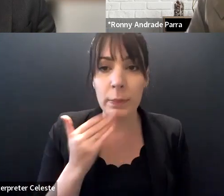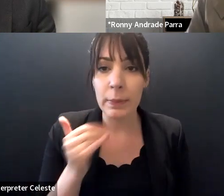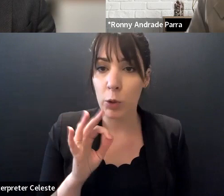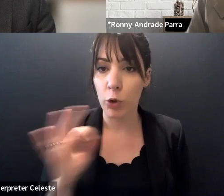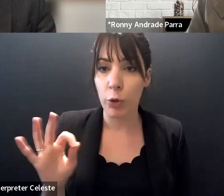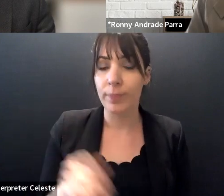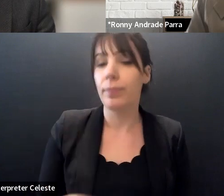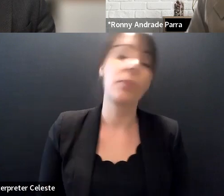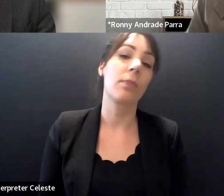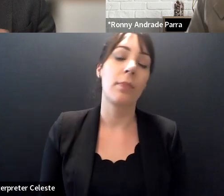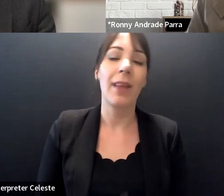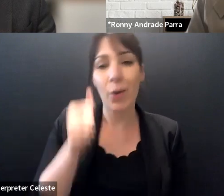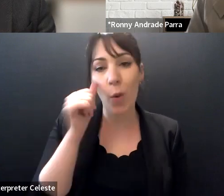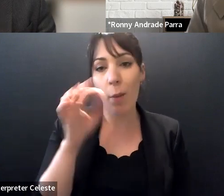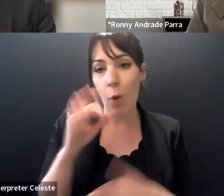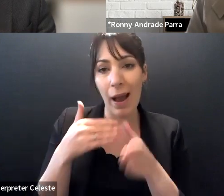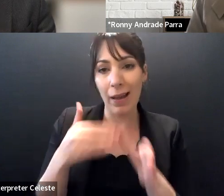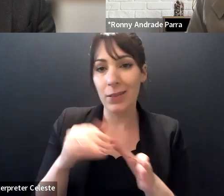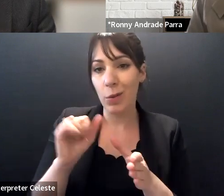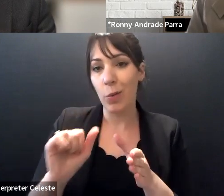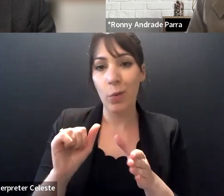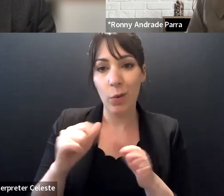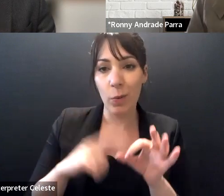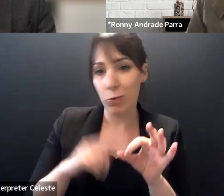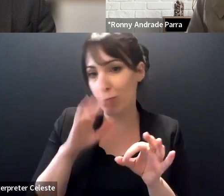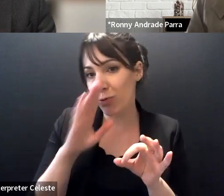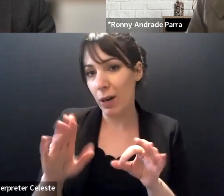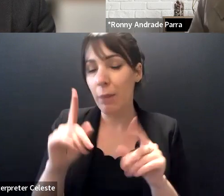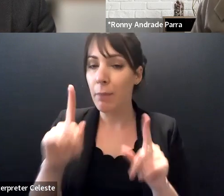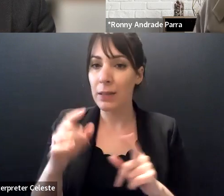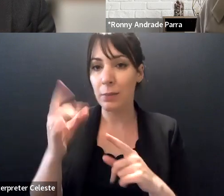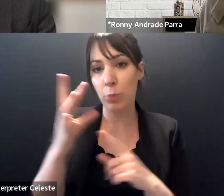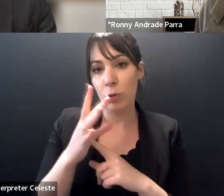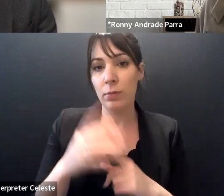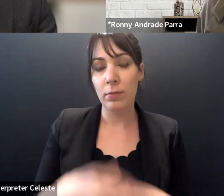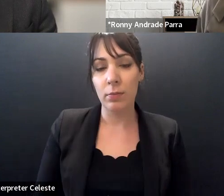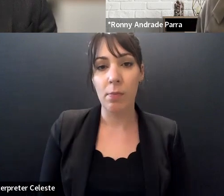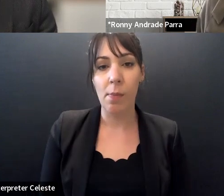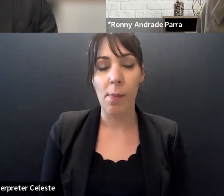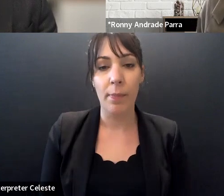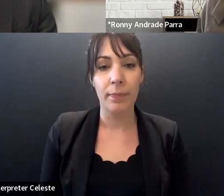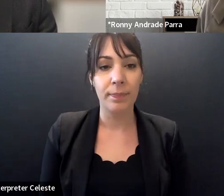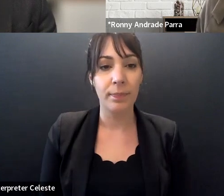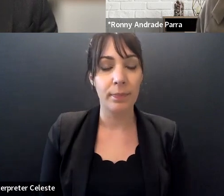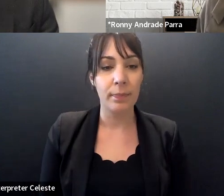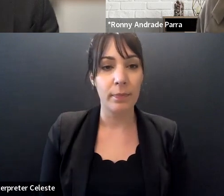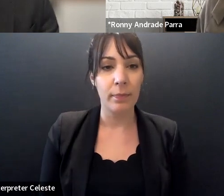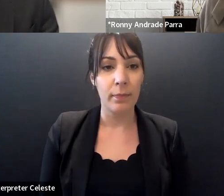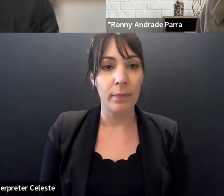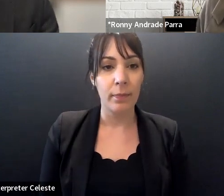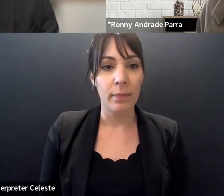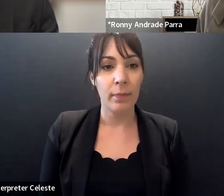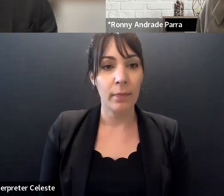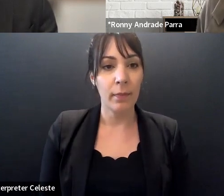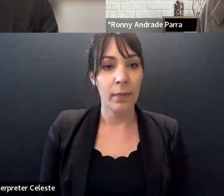in relation to it, in the sense that to move forward, we need to stop moving backwards. I think, Ronnie, that is absolutely